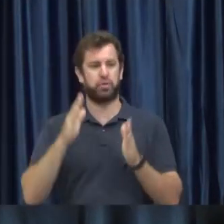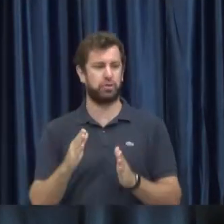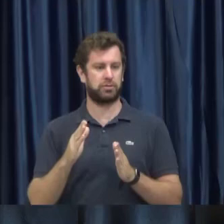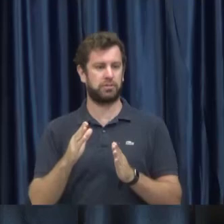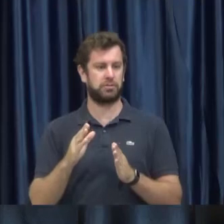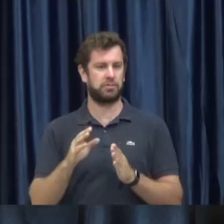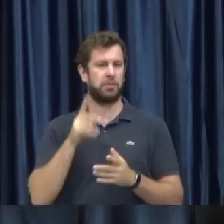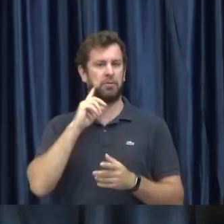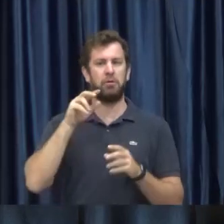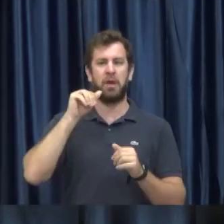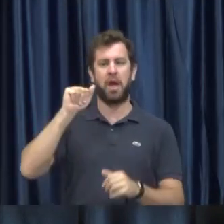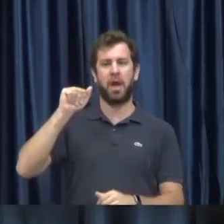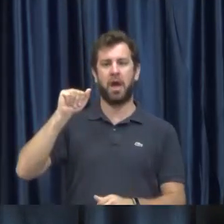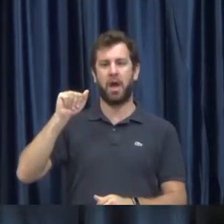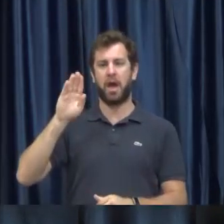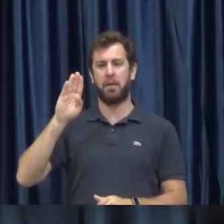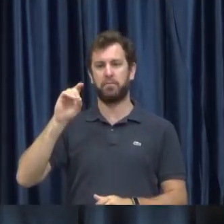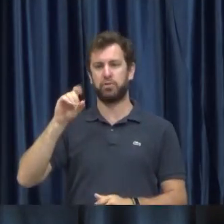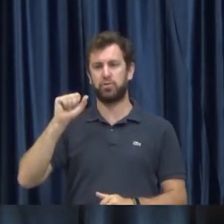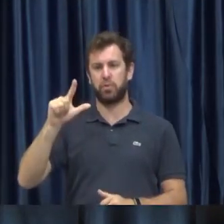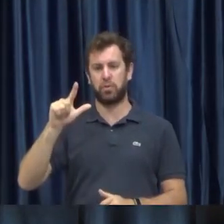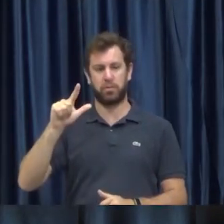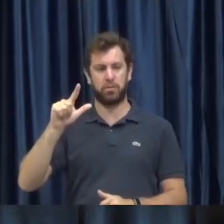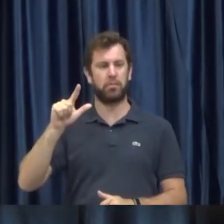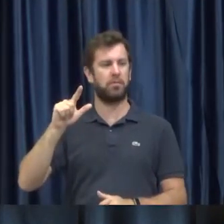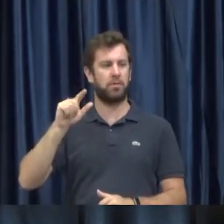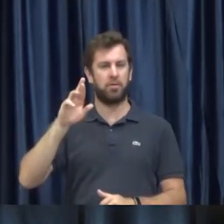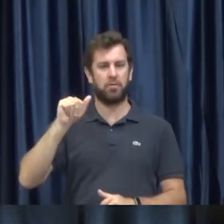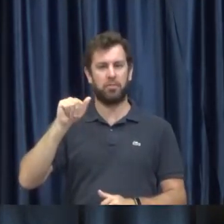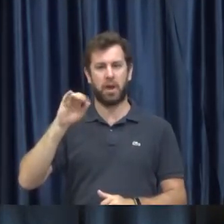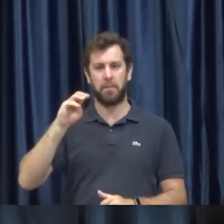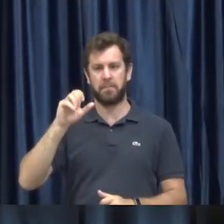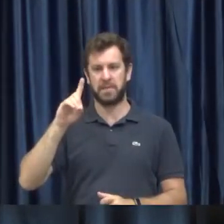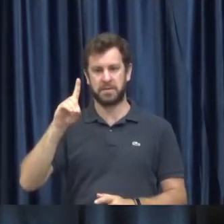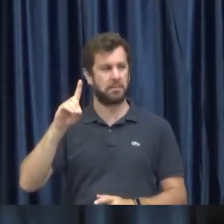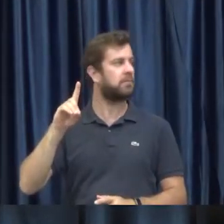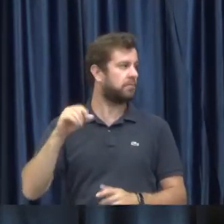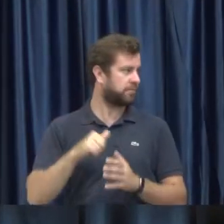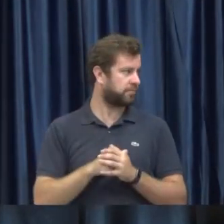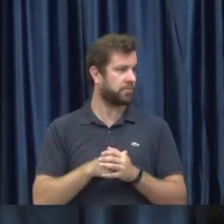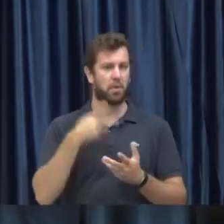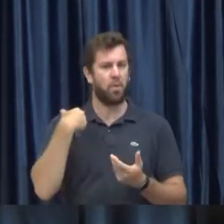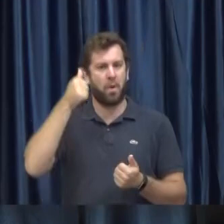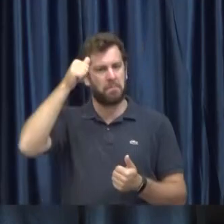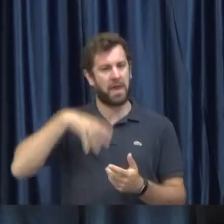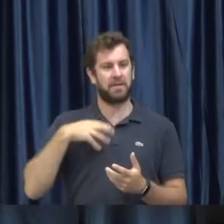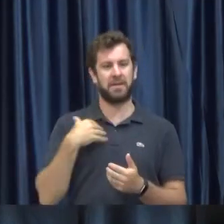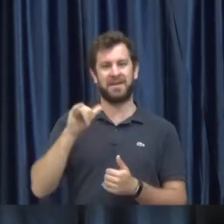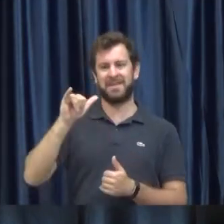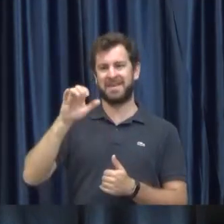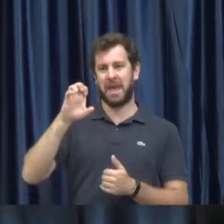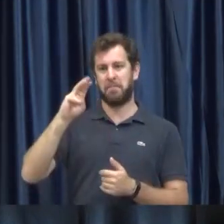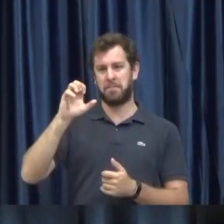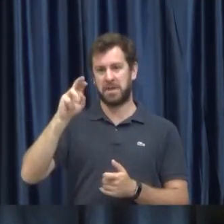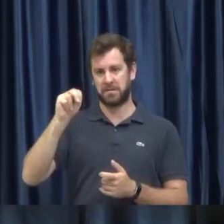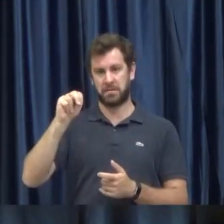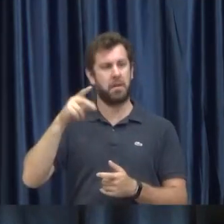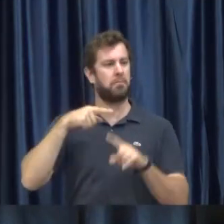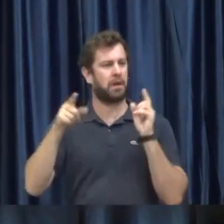ibn Mas'ud, radiallahu anh, who's a thin Yemeni man, but the master of the